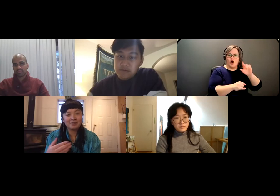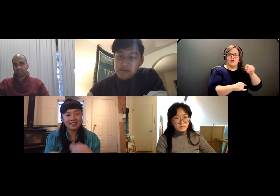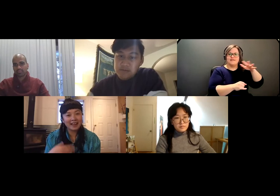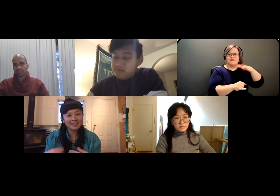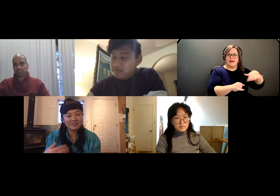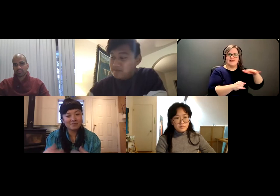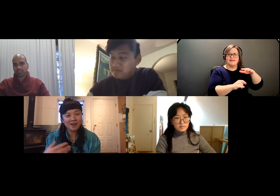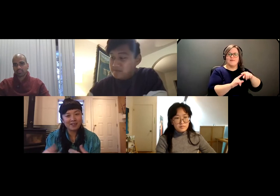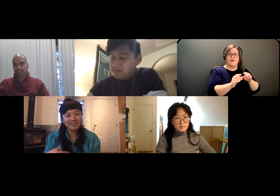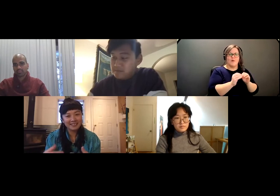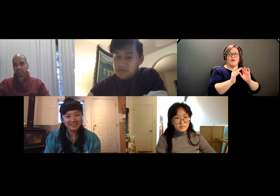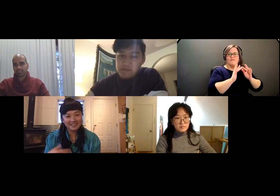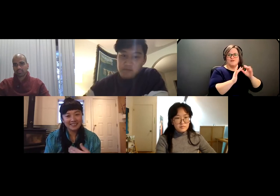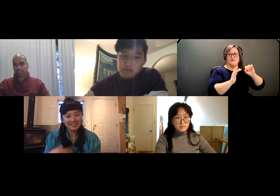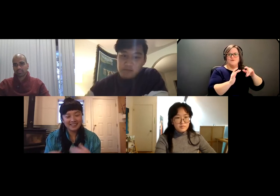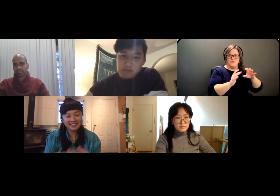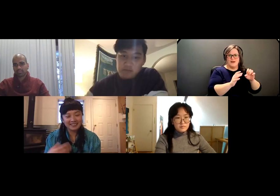how would that snowball